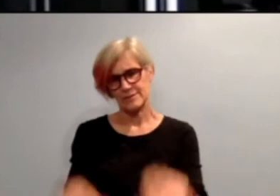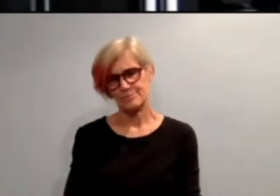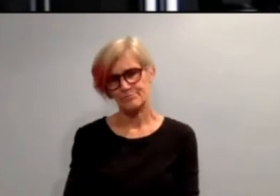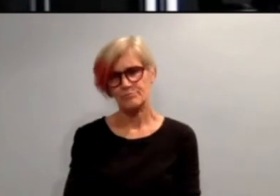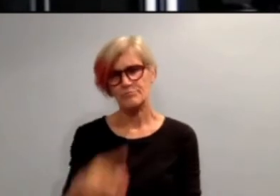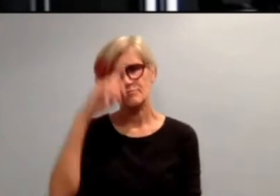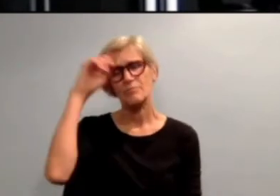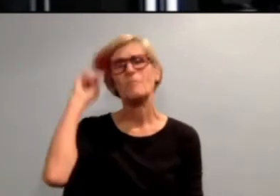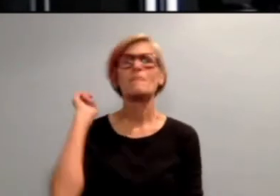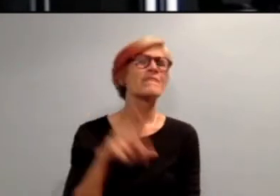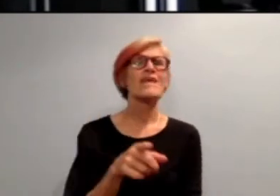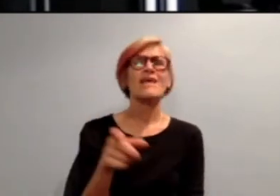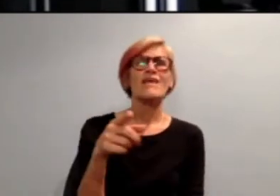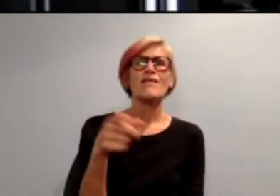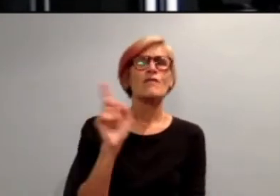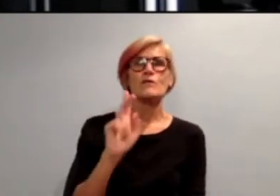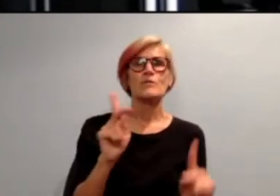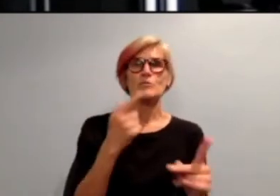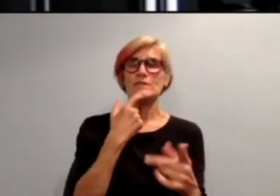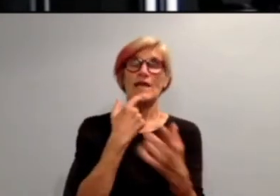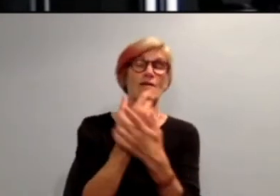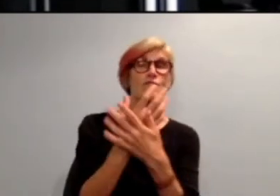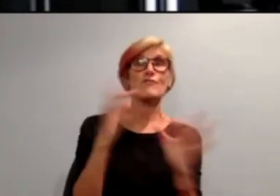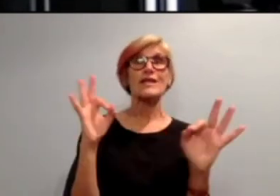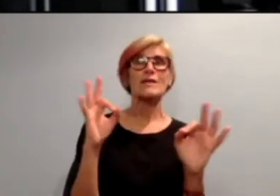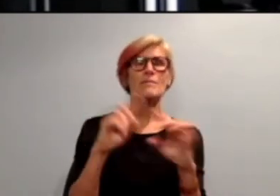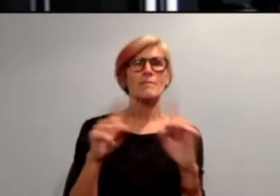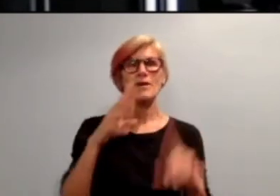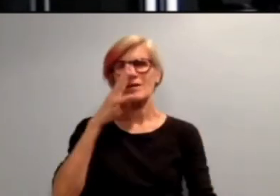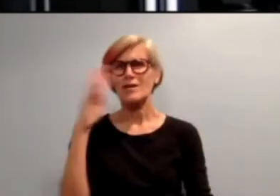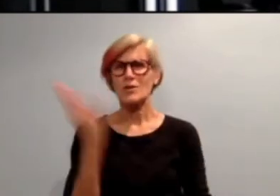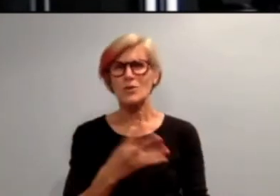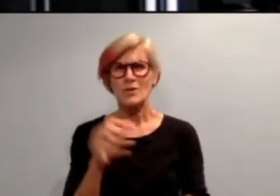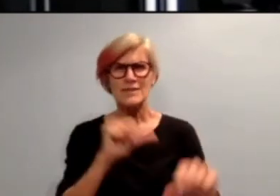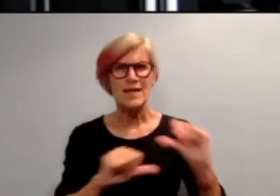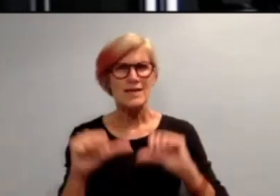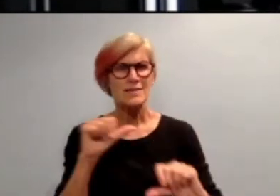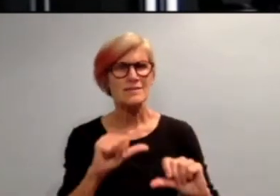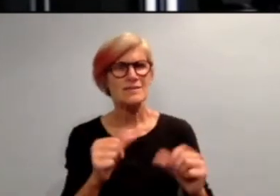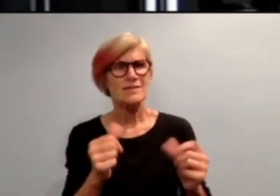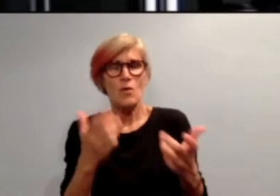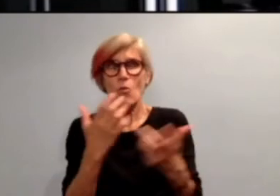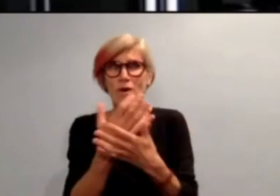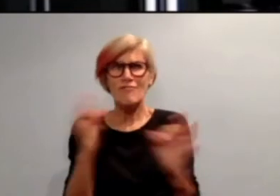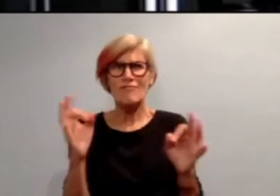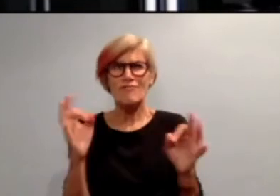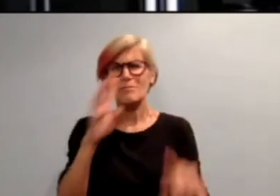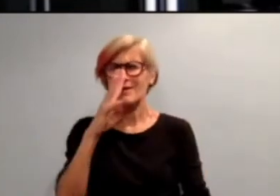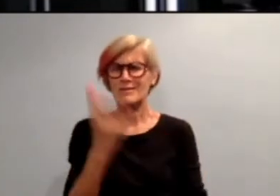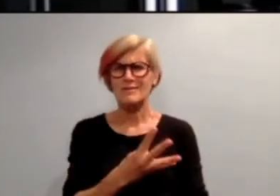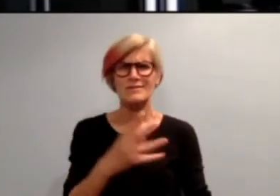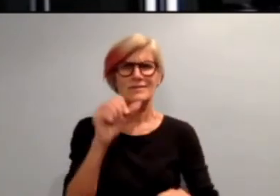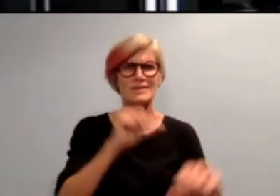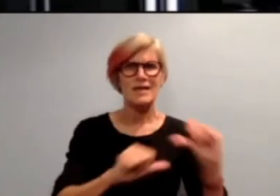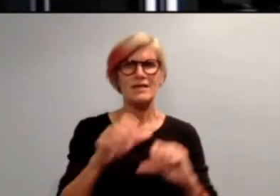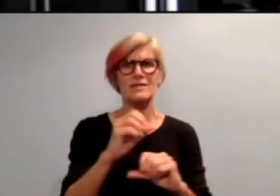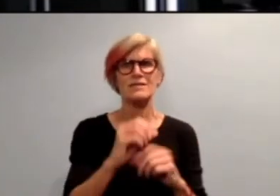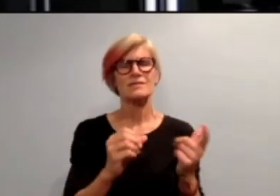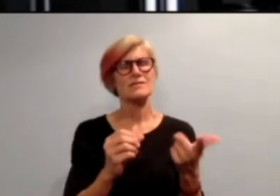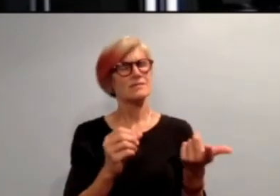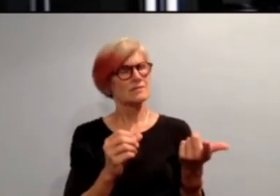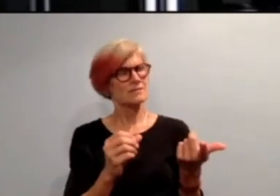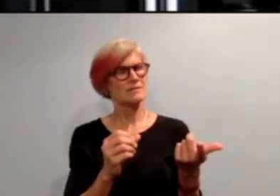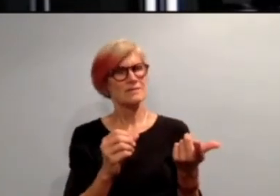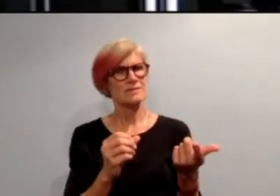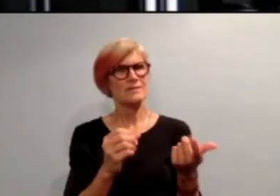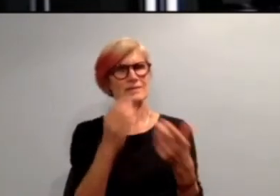freedom, but ignore the basic fundamentals of science. Now, we find it interesting that so many people who supported the